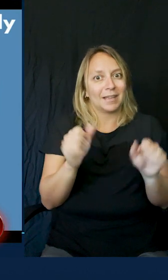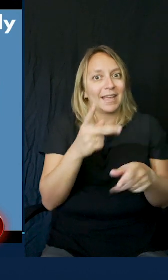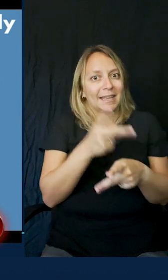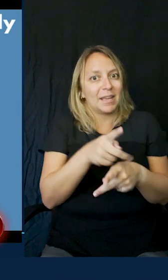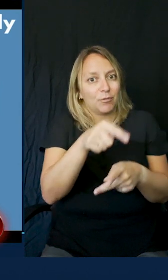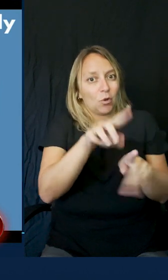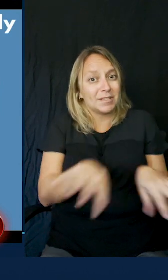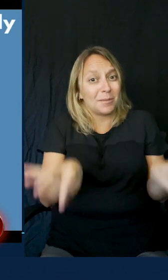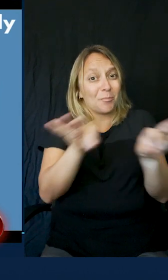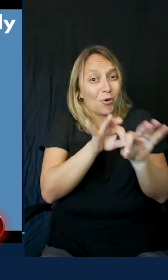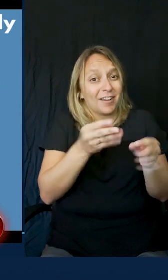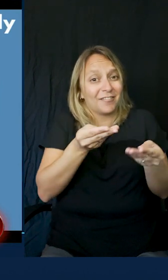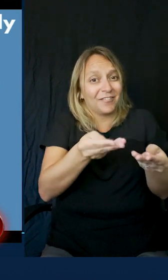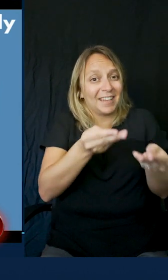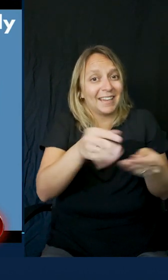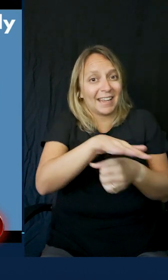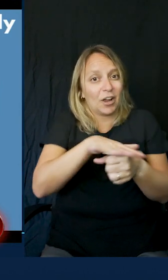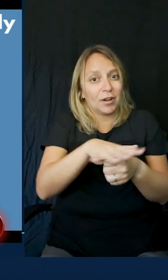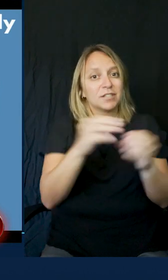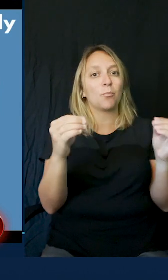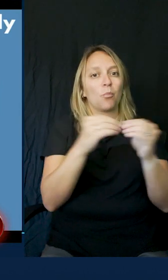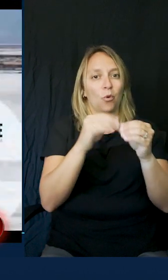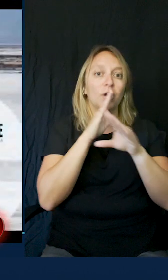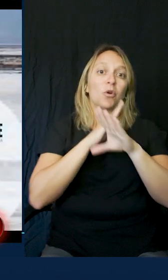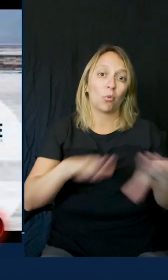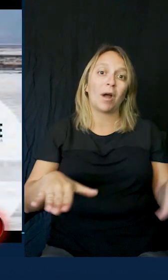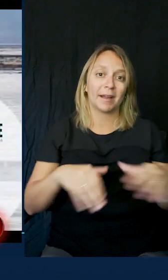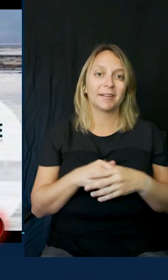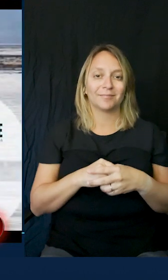feeding areas quieter.